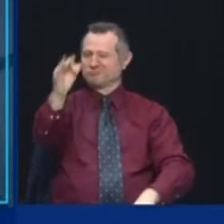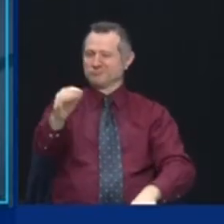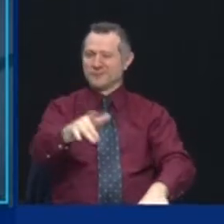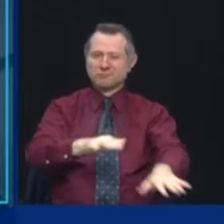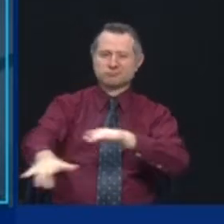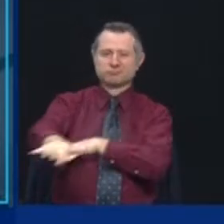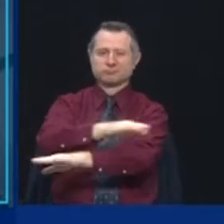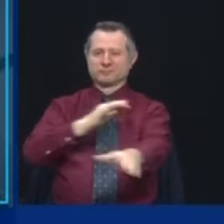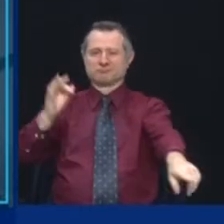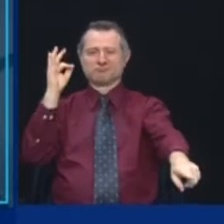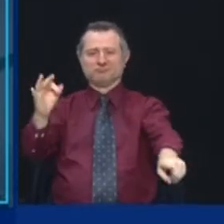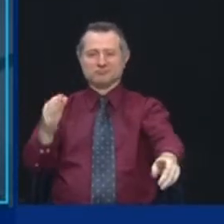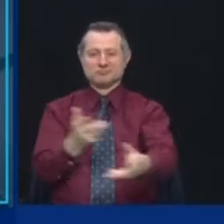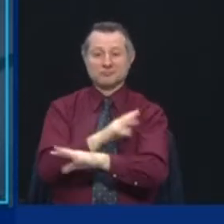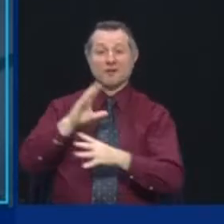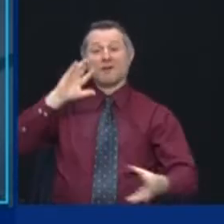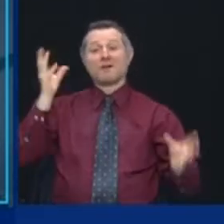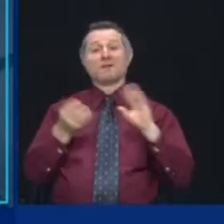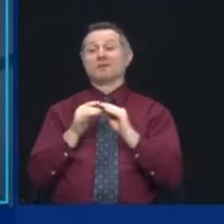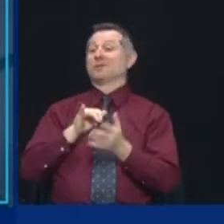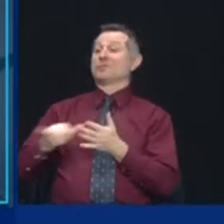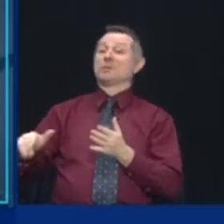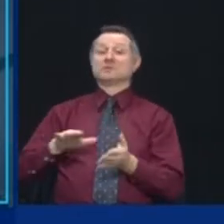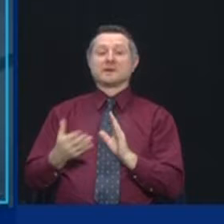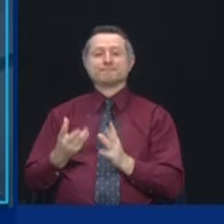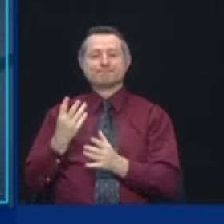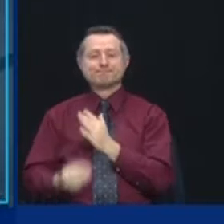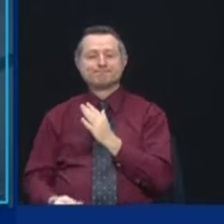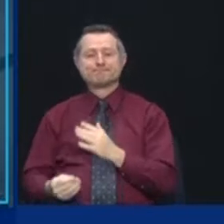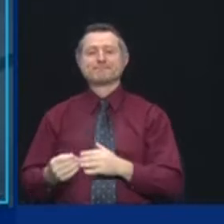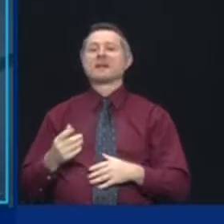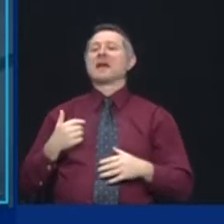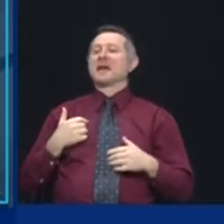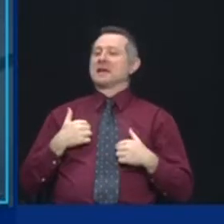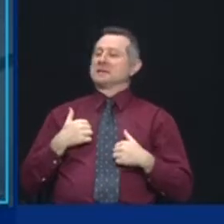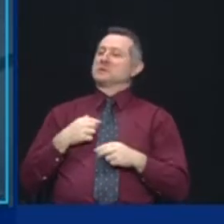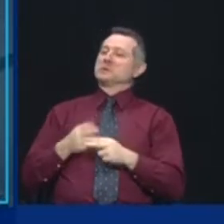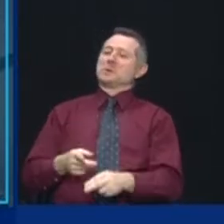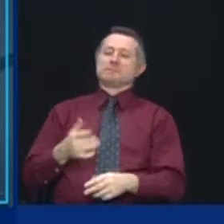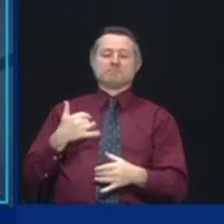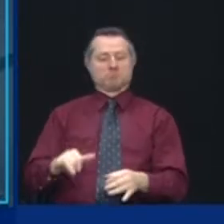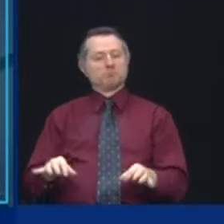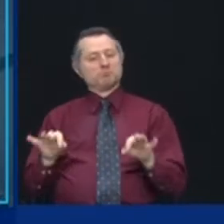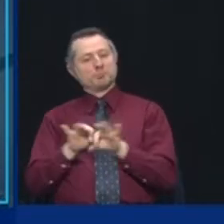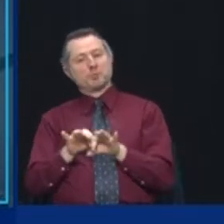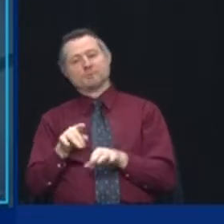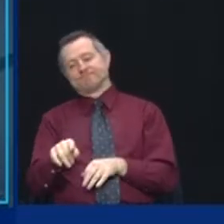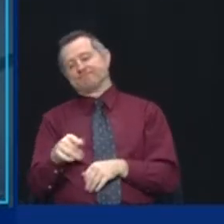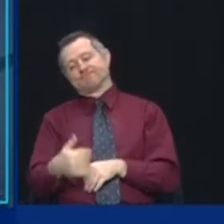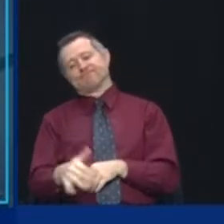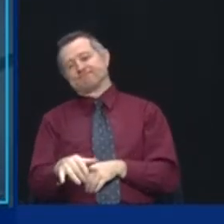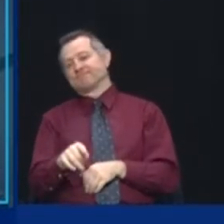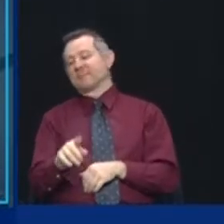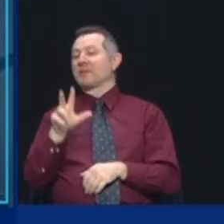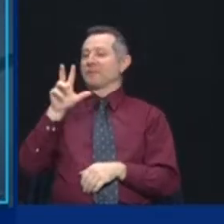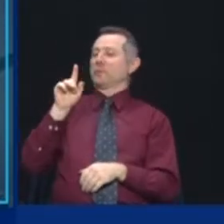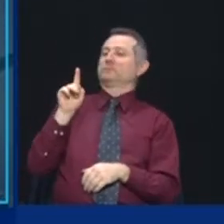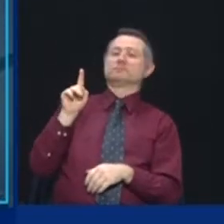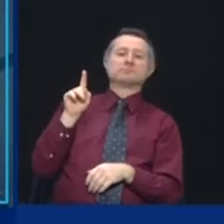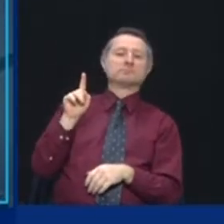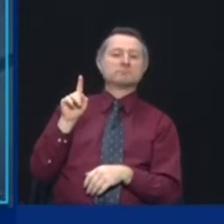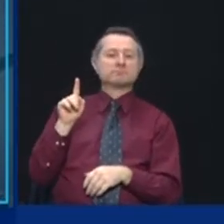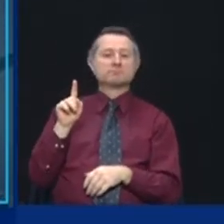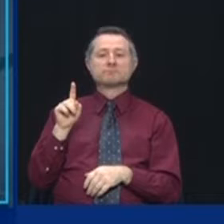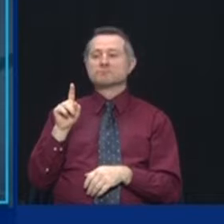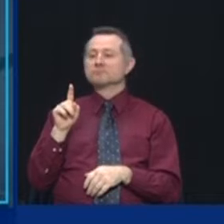Statewide deaths, which to me is always the most important number on the charts, 31. It is much